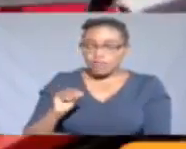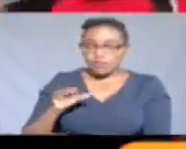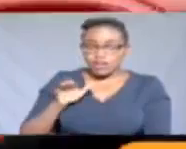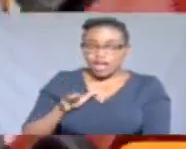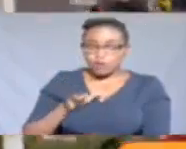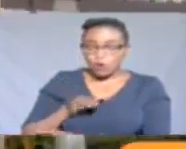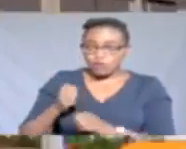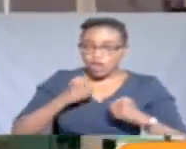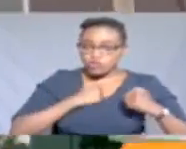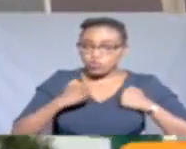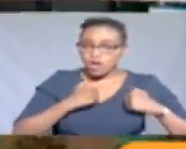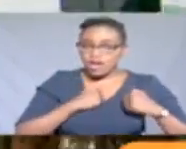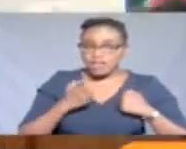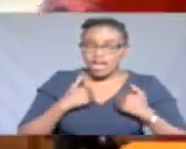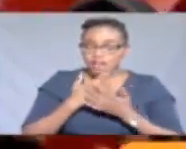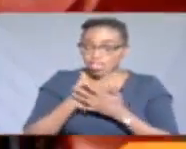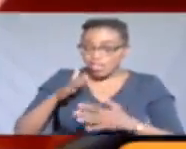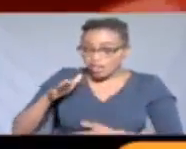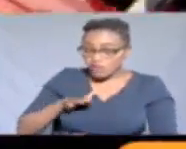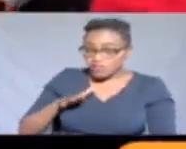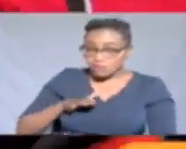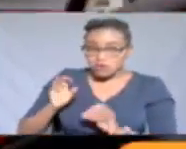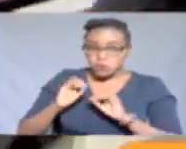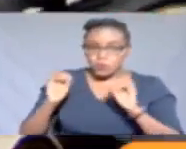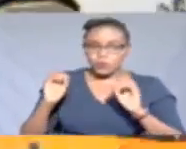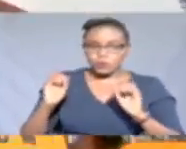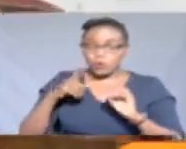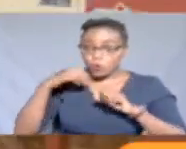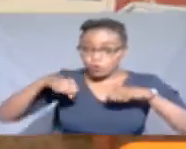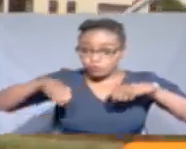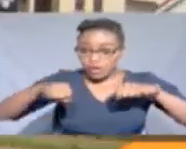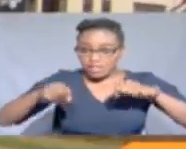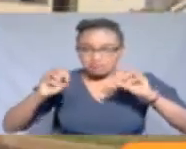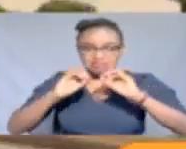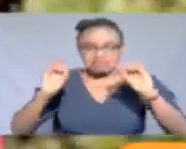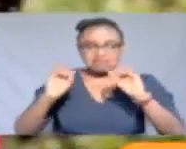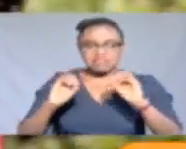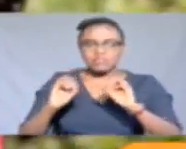In Rwanda, there is no female who rides.